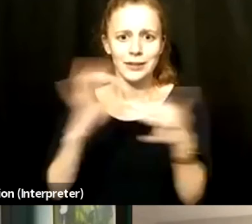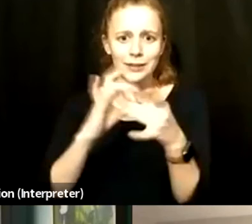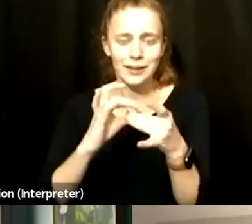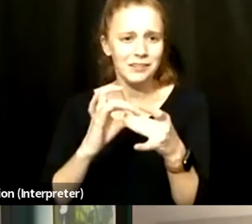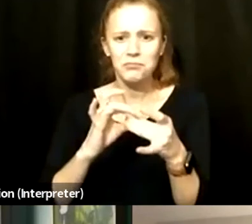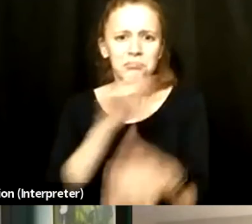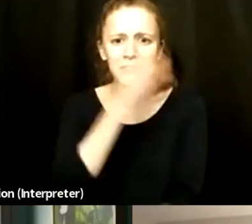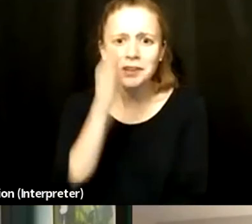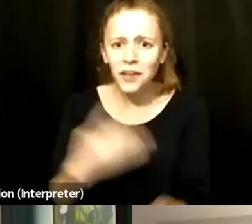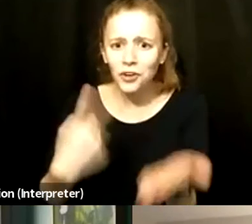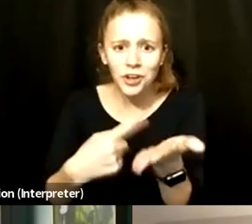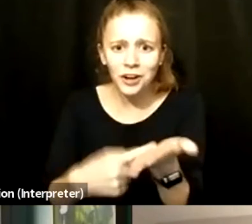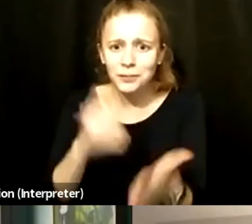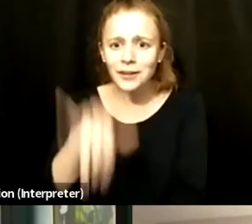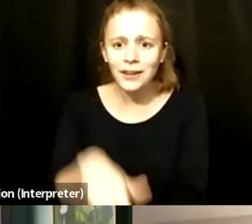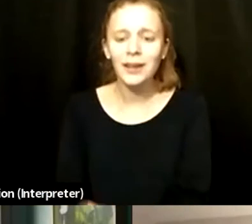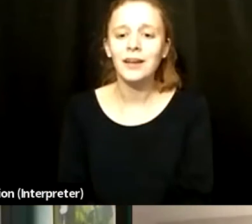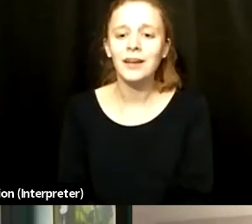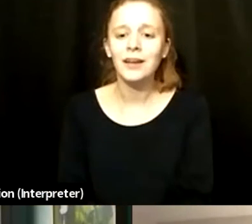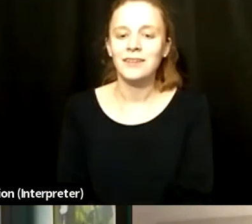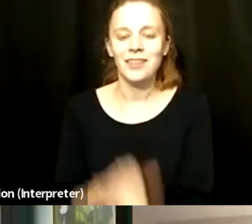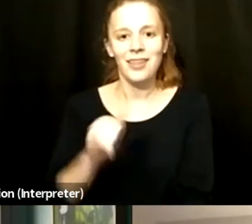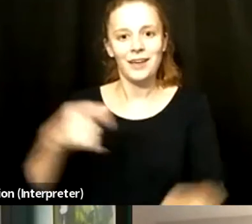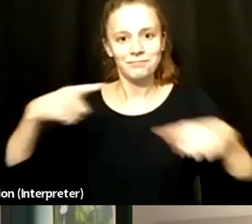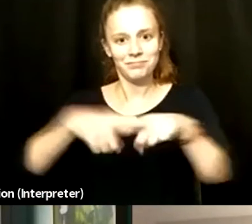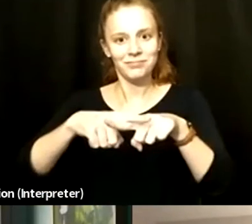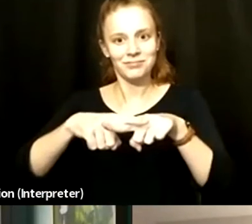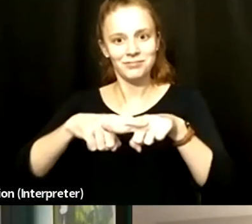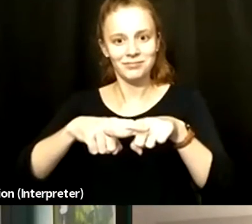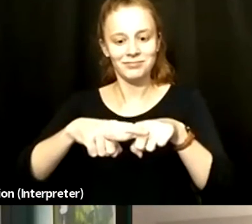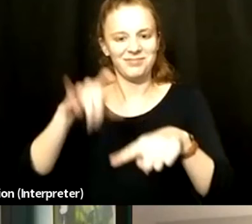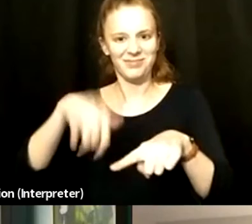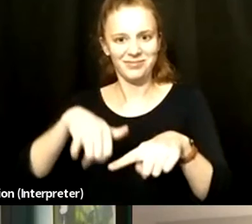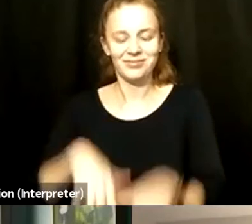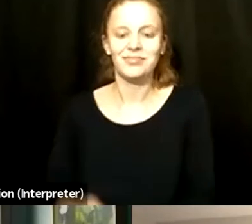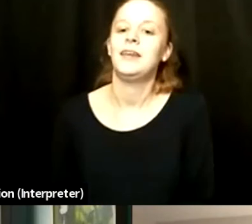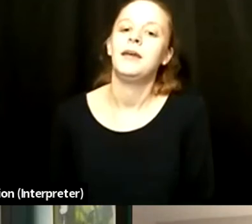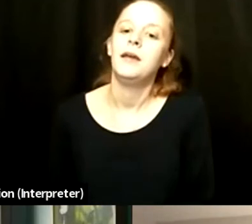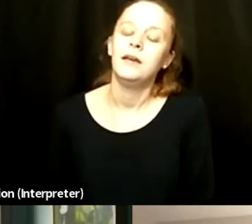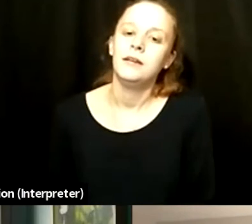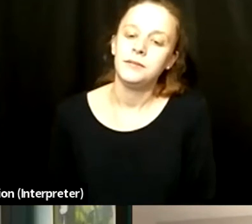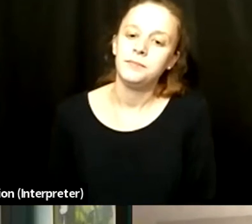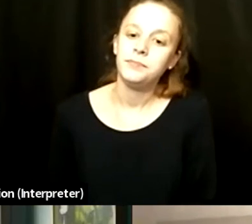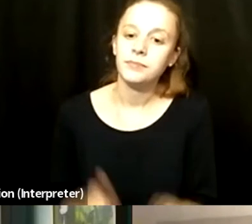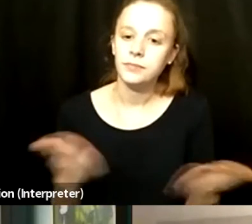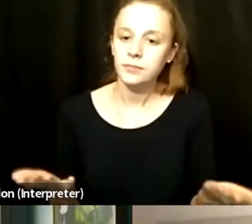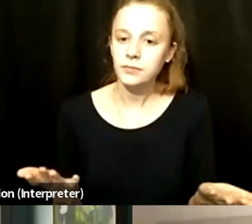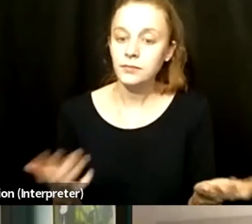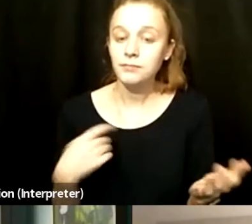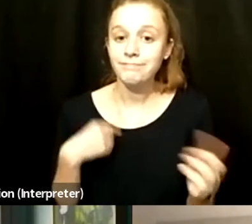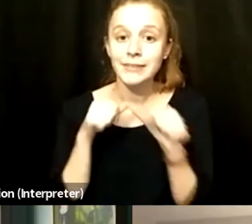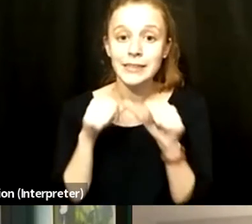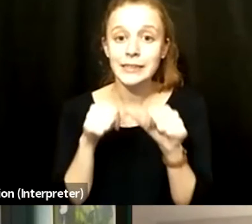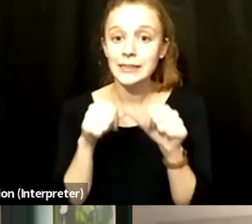who lived within sort of that intersection, right? Um, and so, I continued to go